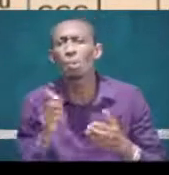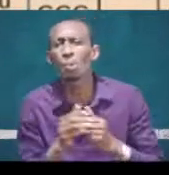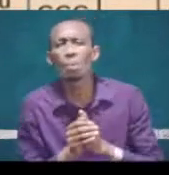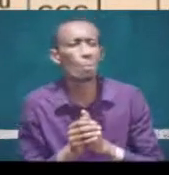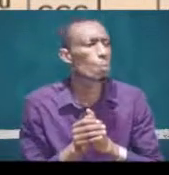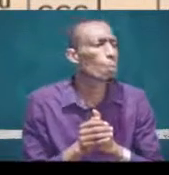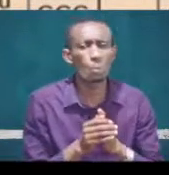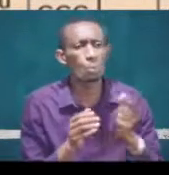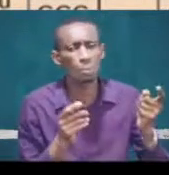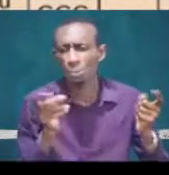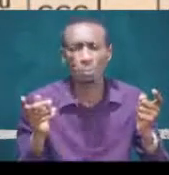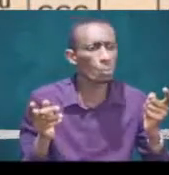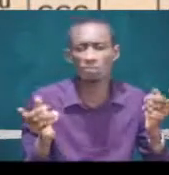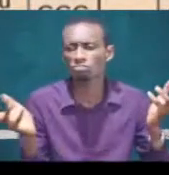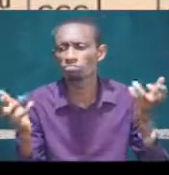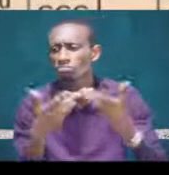link up and connect to this?